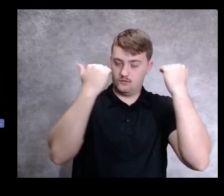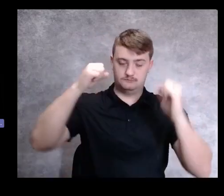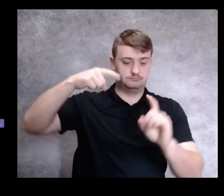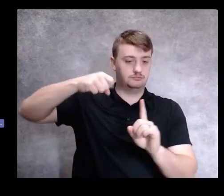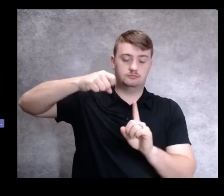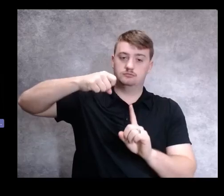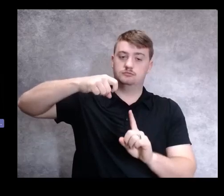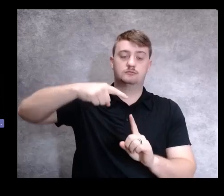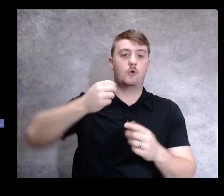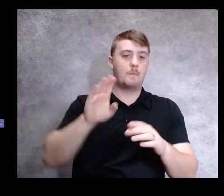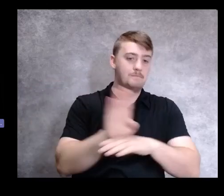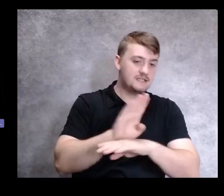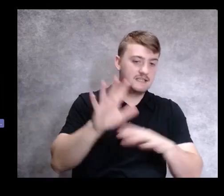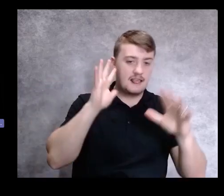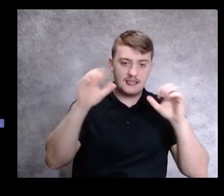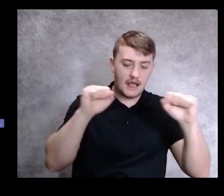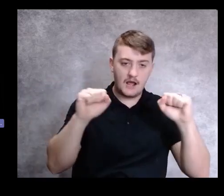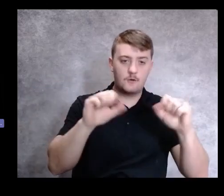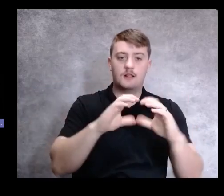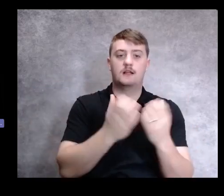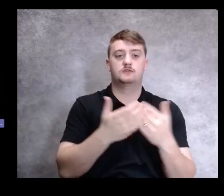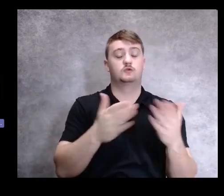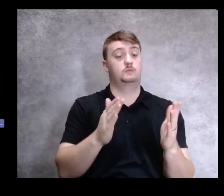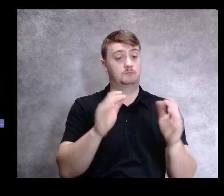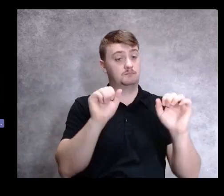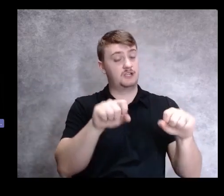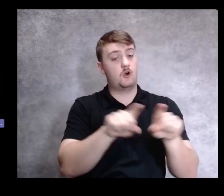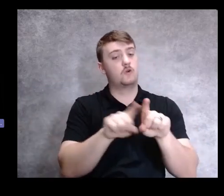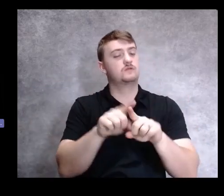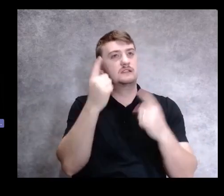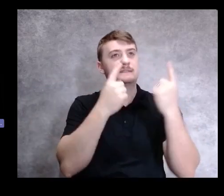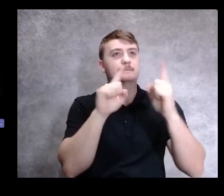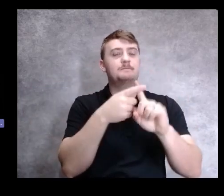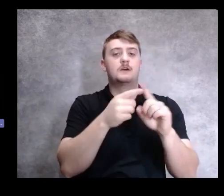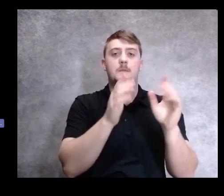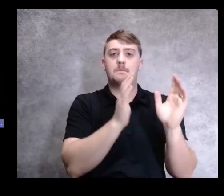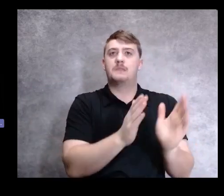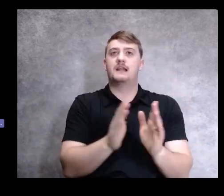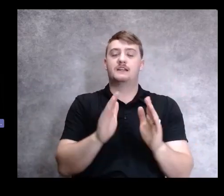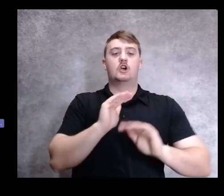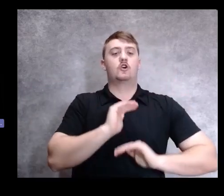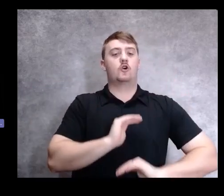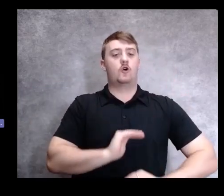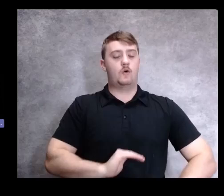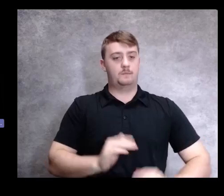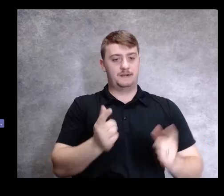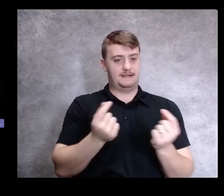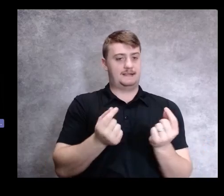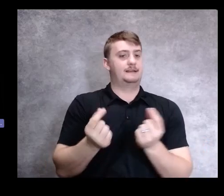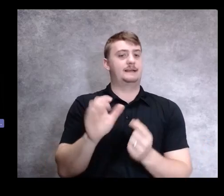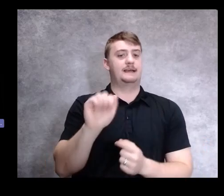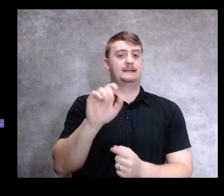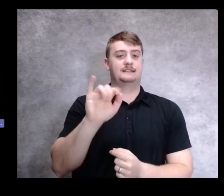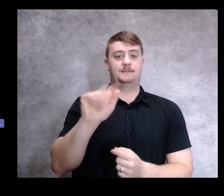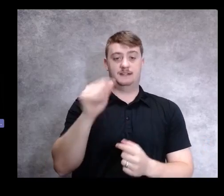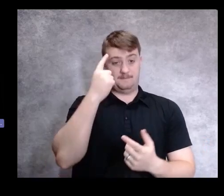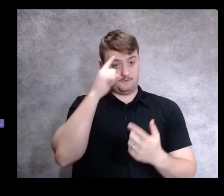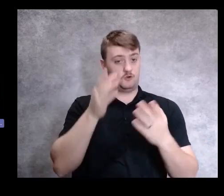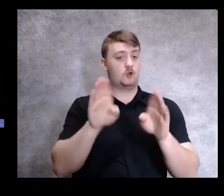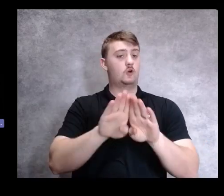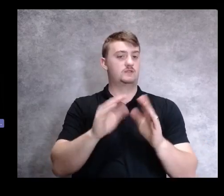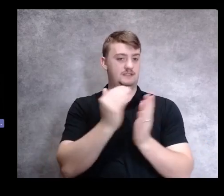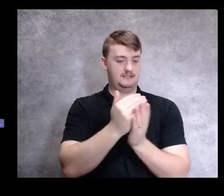create a busy or loud classroom, you may also need to think about planning a calming activity to close the lesson.